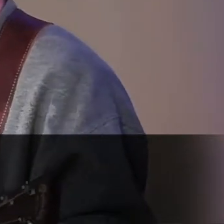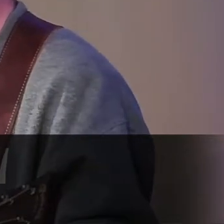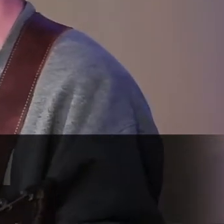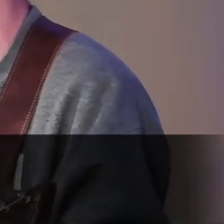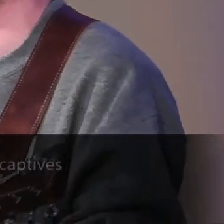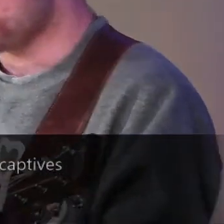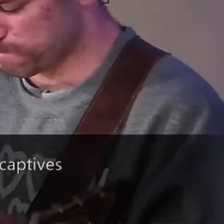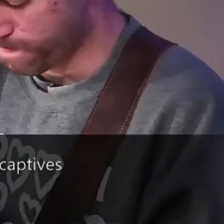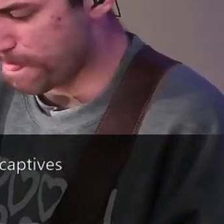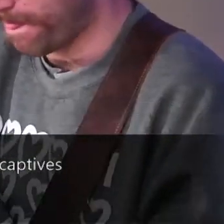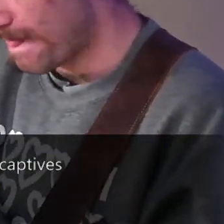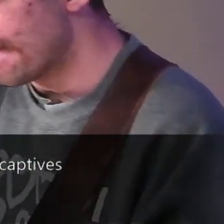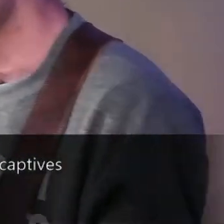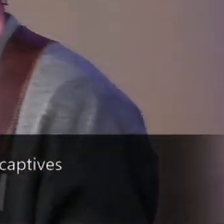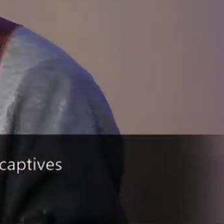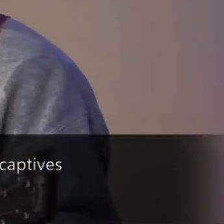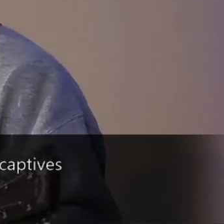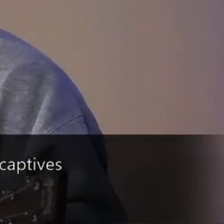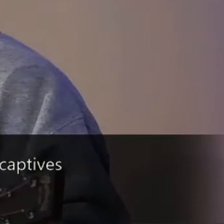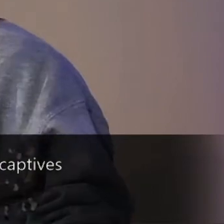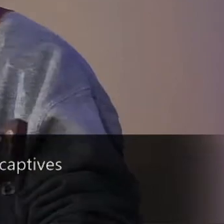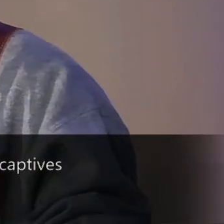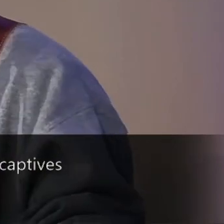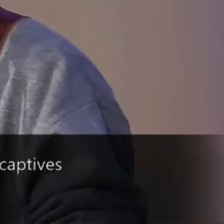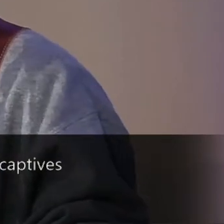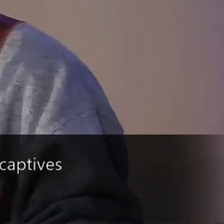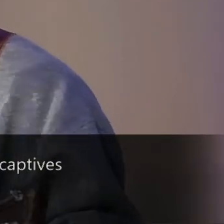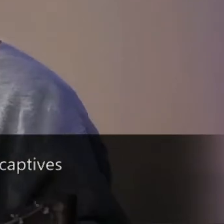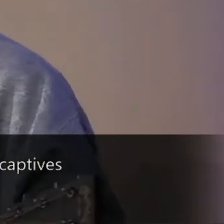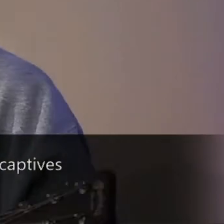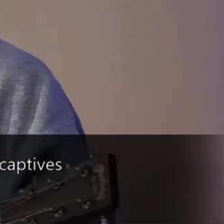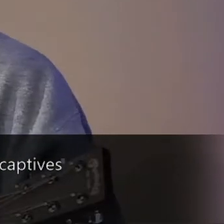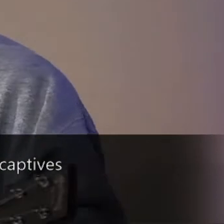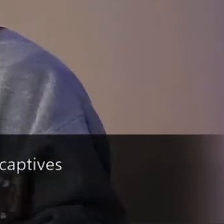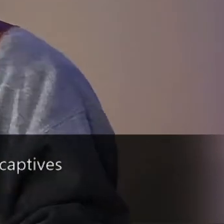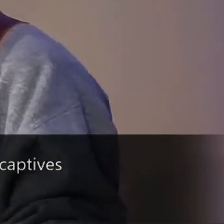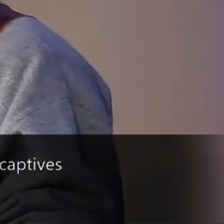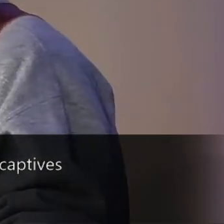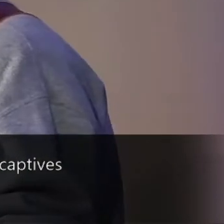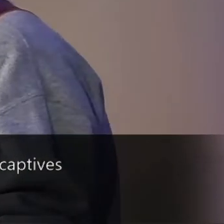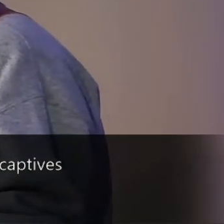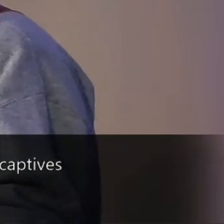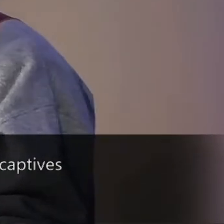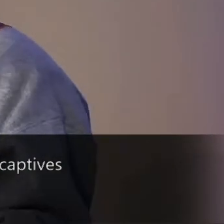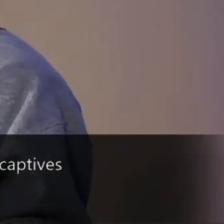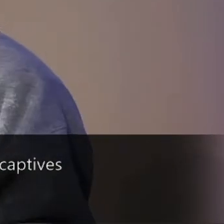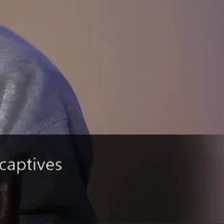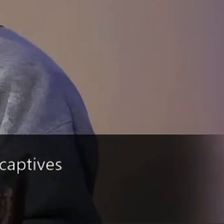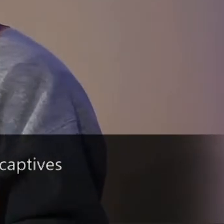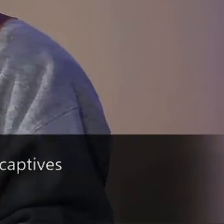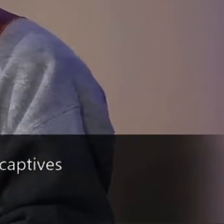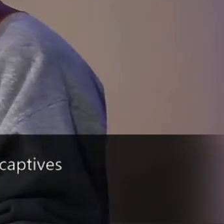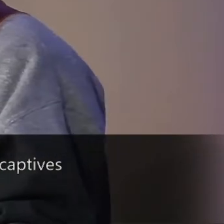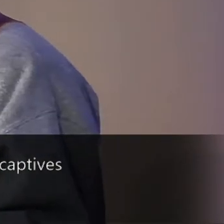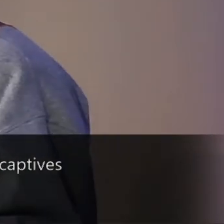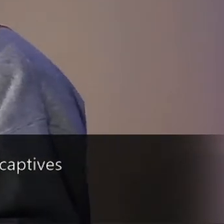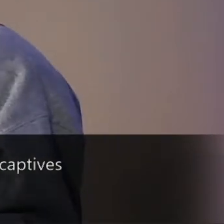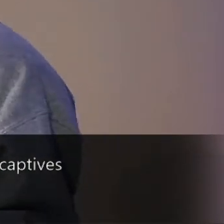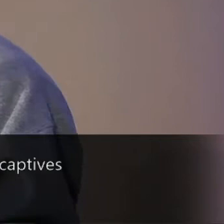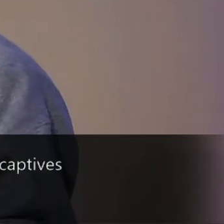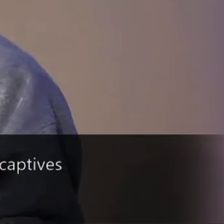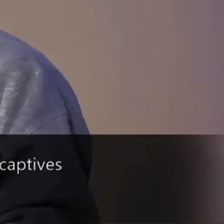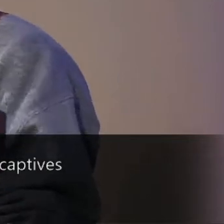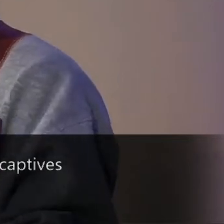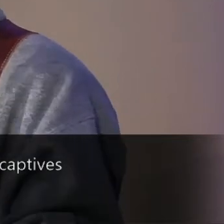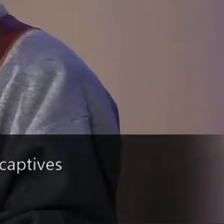it. Your name is power over darkness, freedom for the